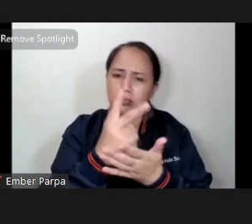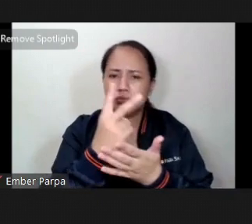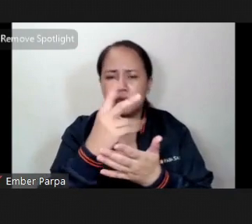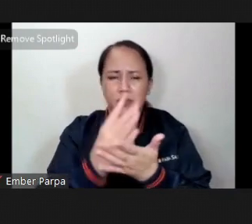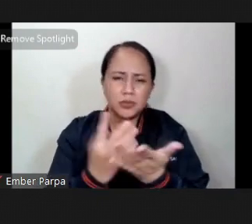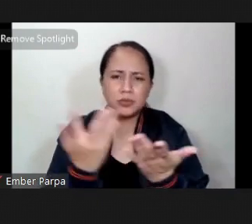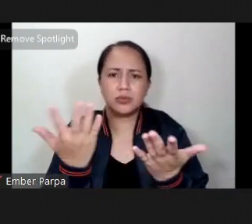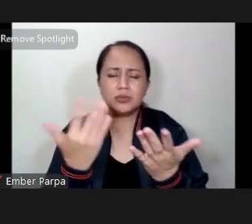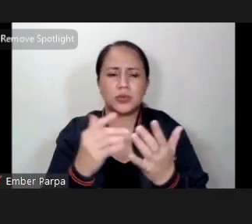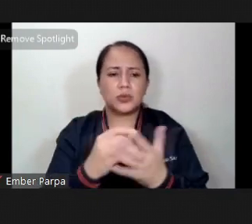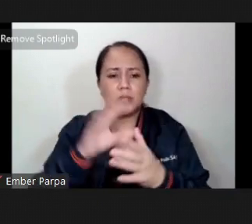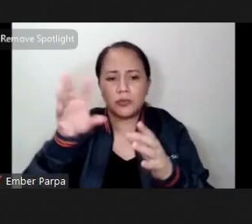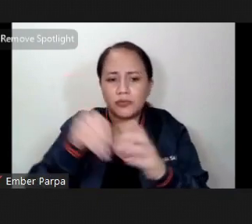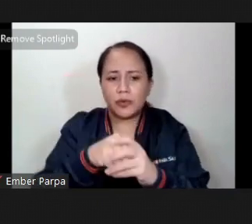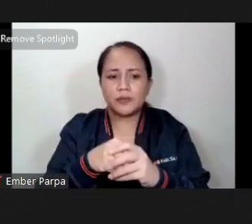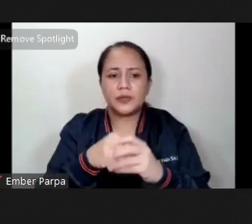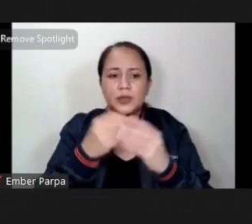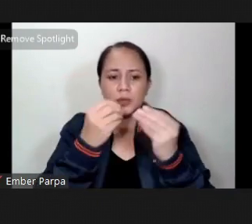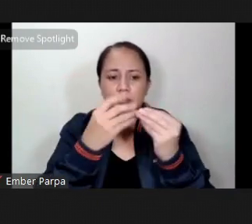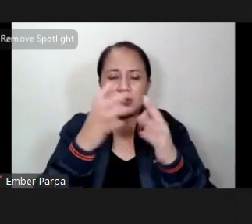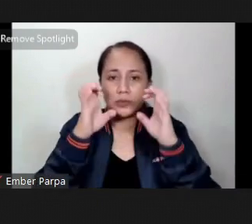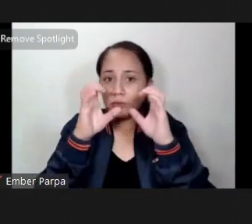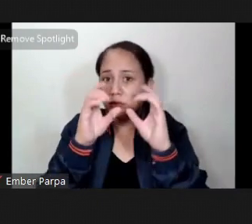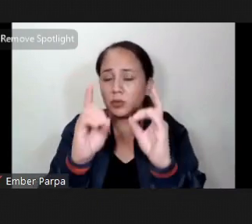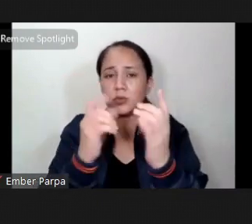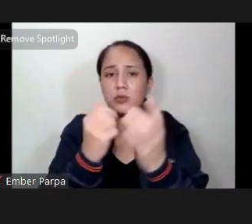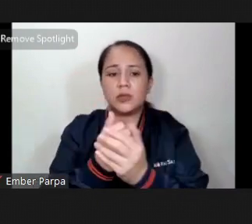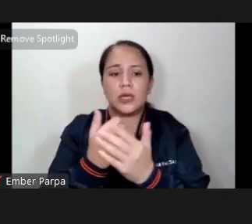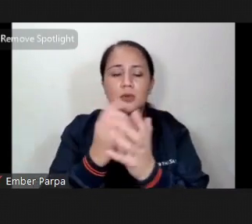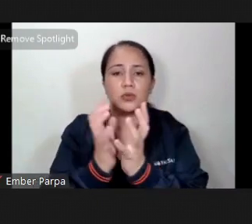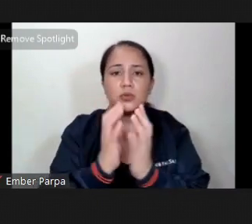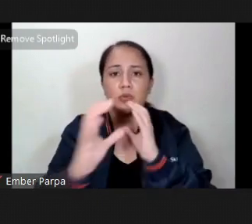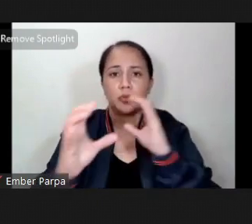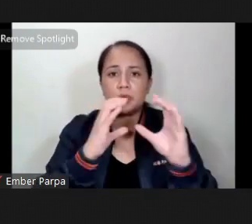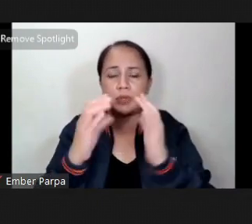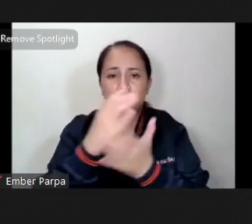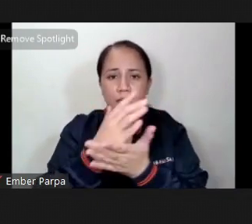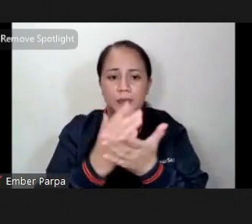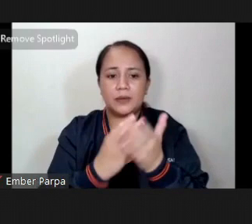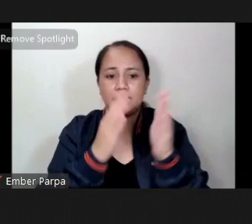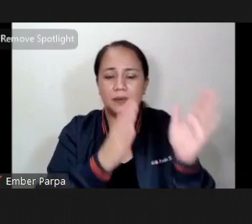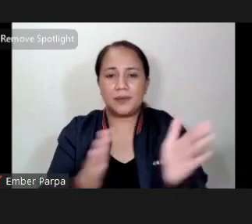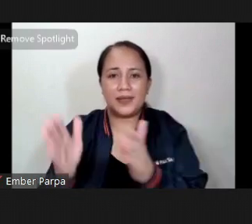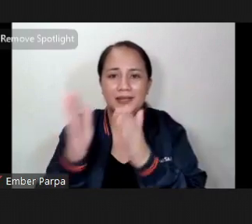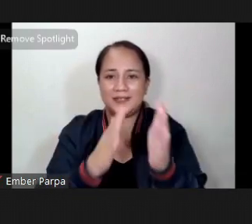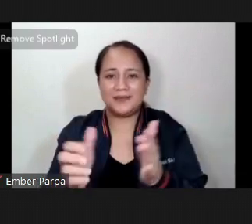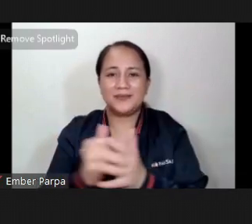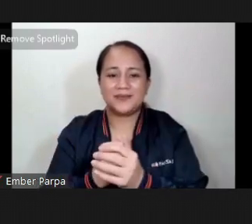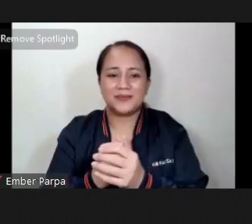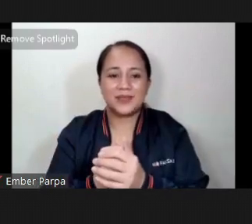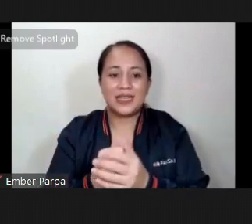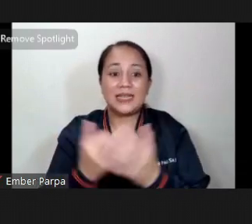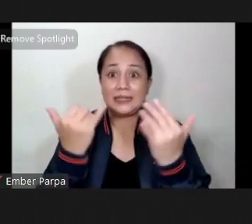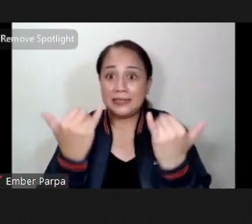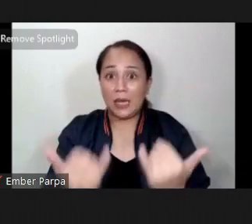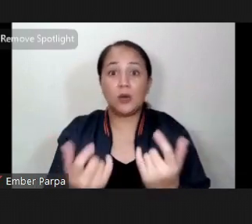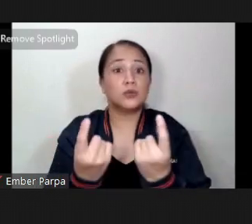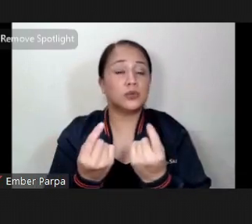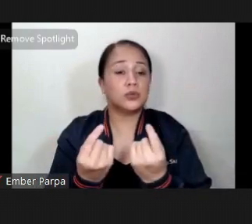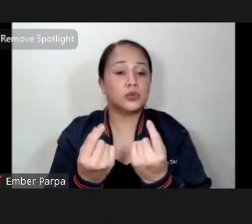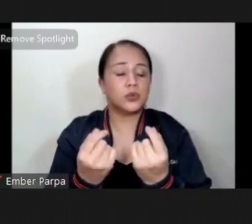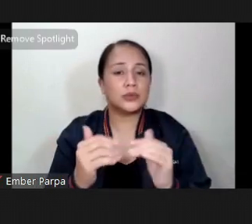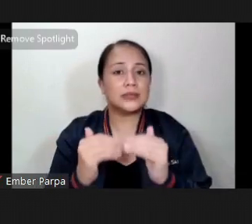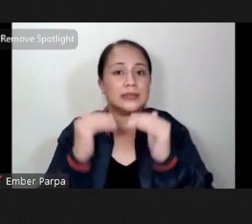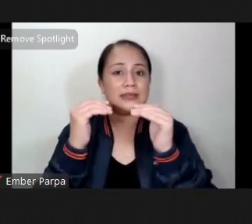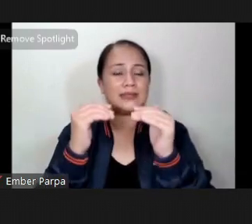pala the informational, educational, and communication parts of the plan of action. Kaya ngayon naman, we move